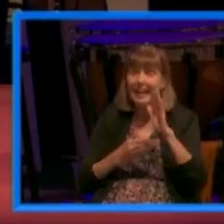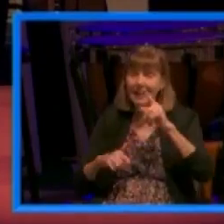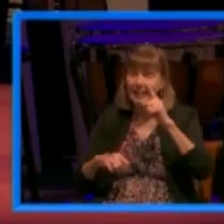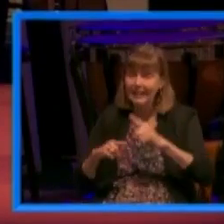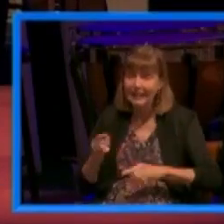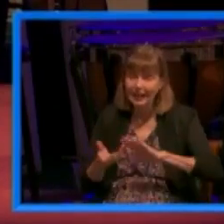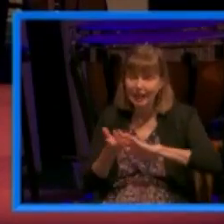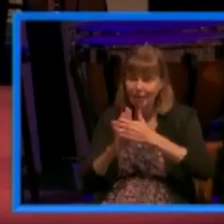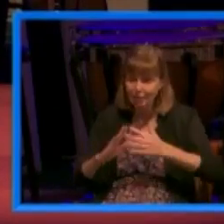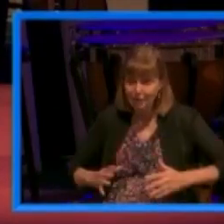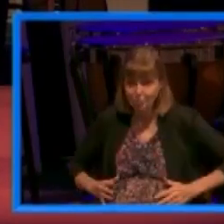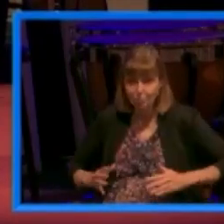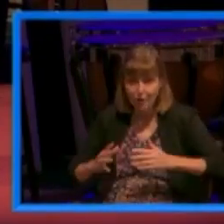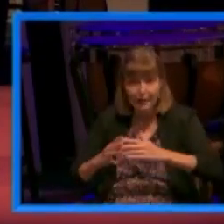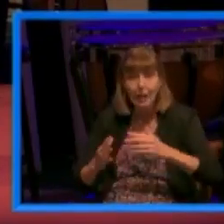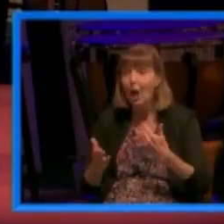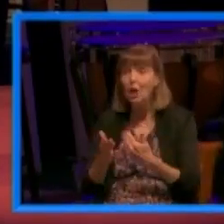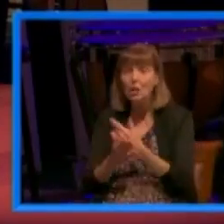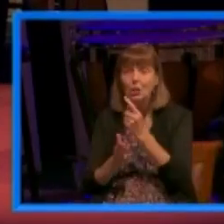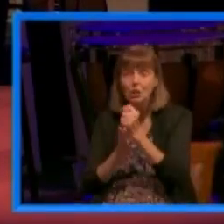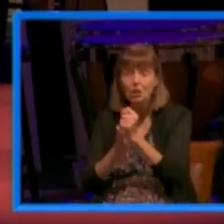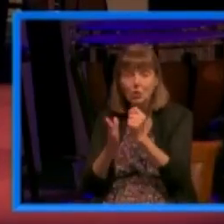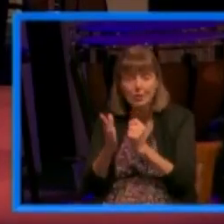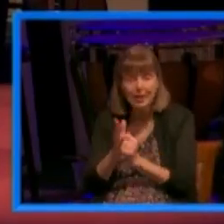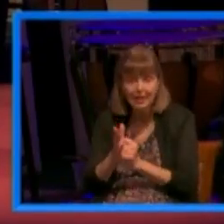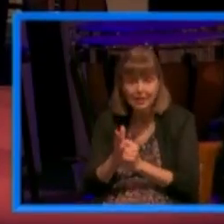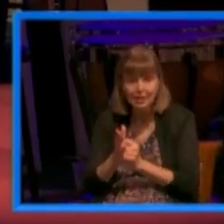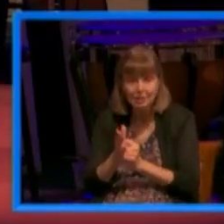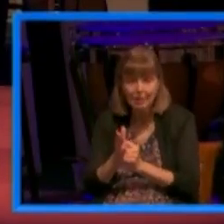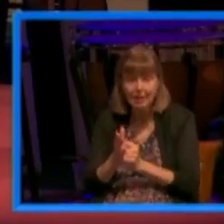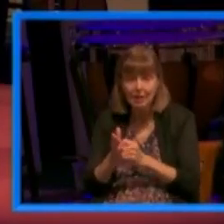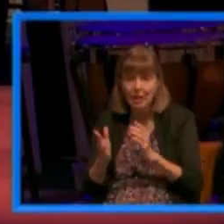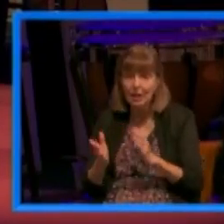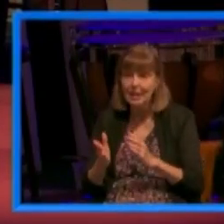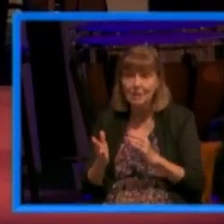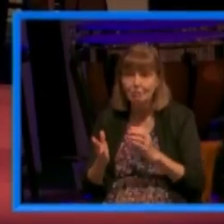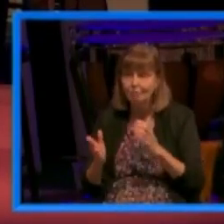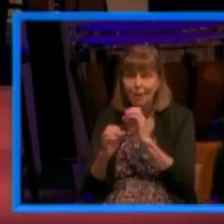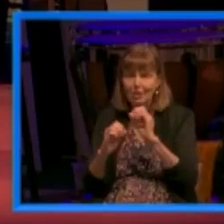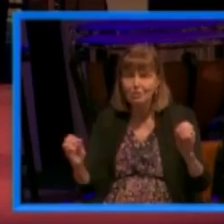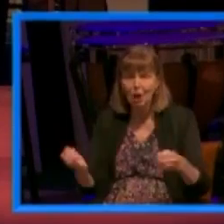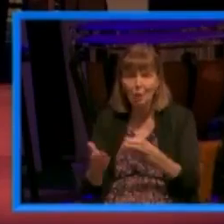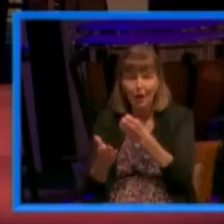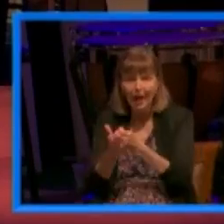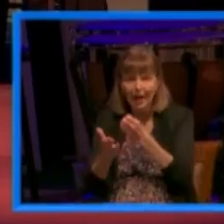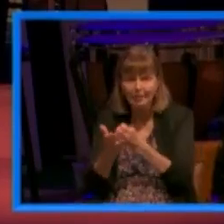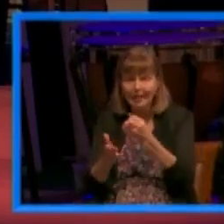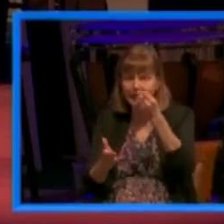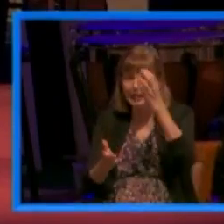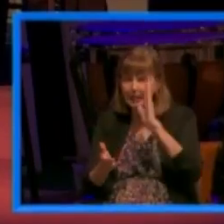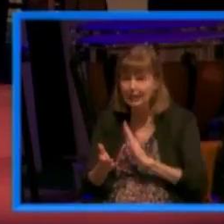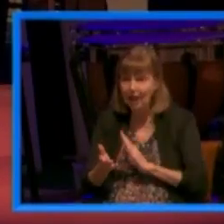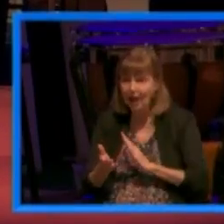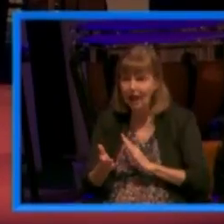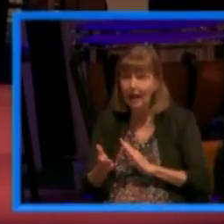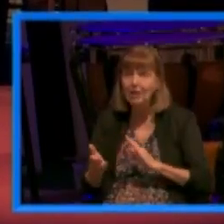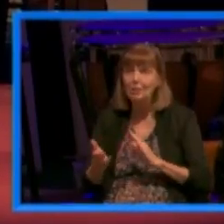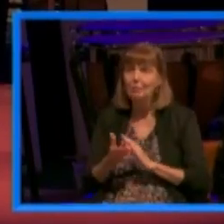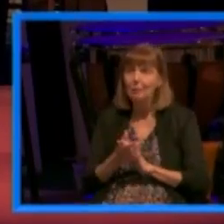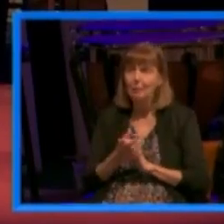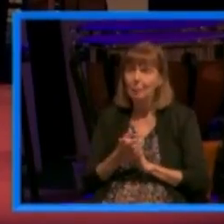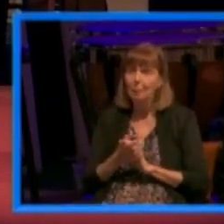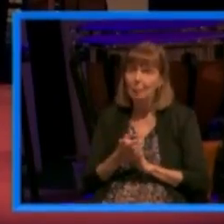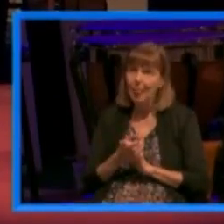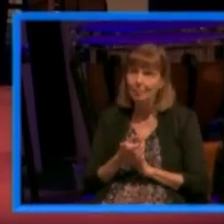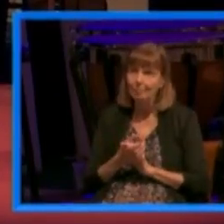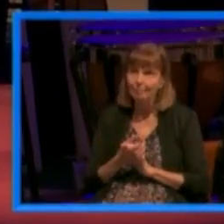the New Testament, there is no evidence even all the way through Scripture, that God intentionally gives infertility as a